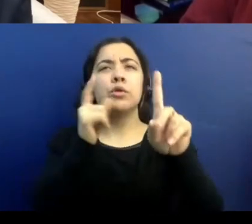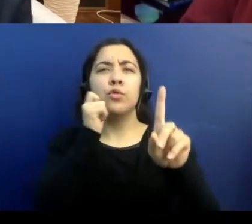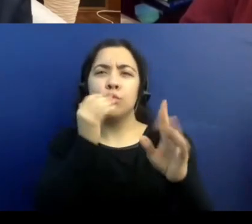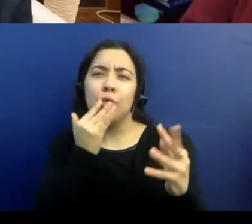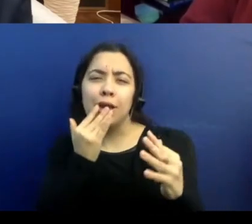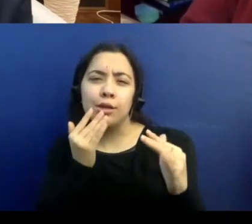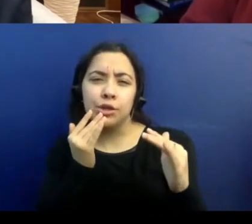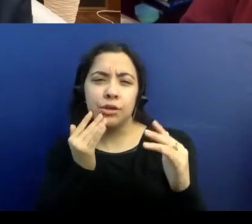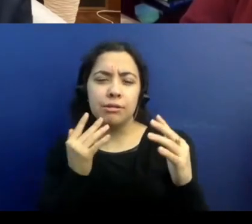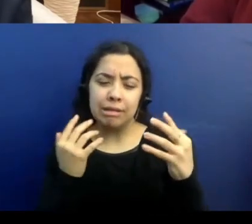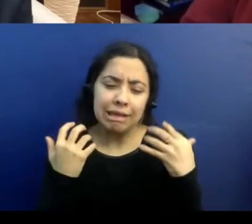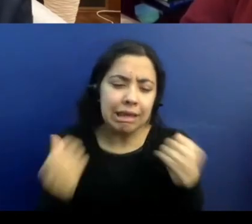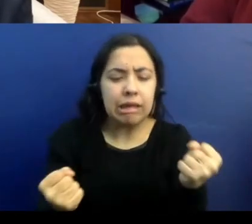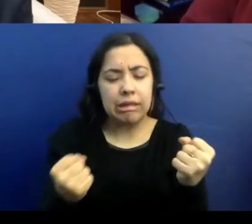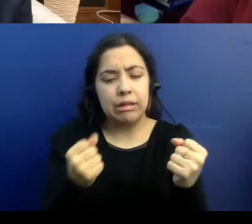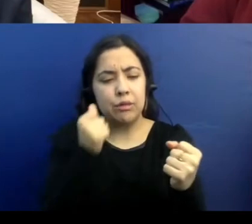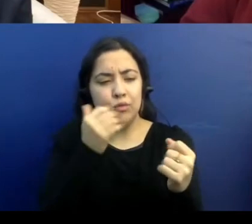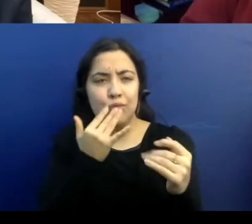tomorrow?